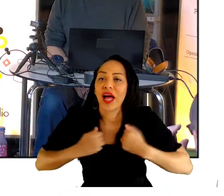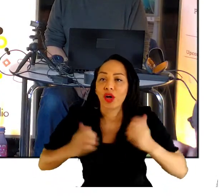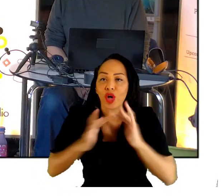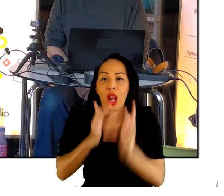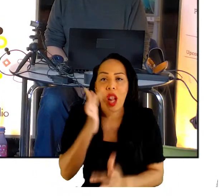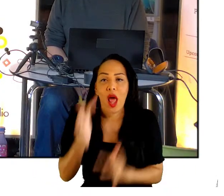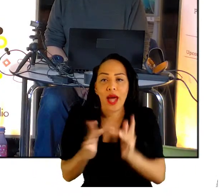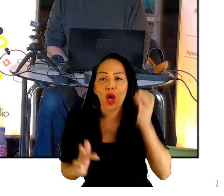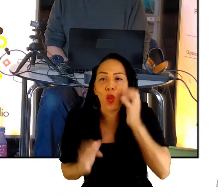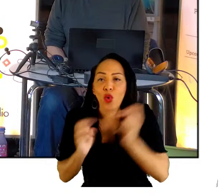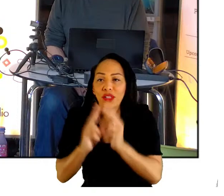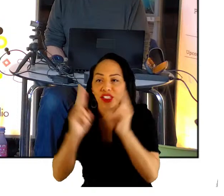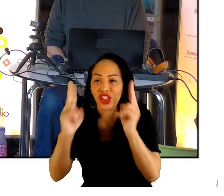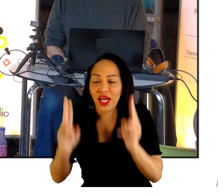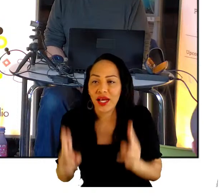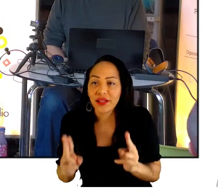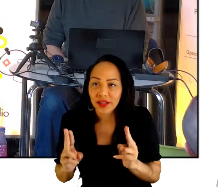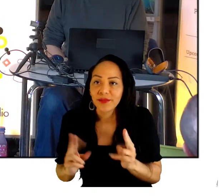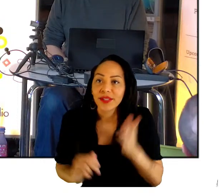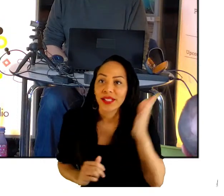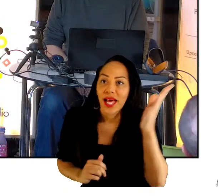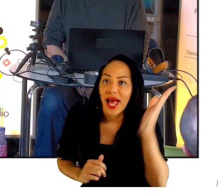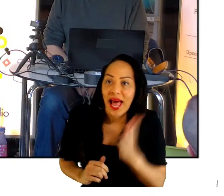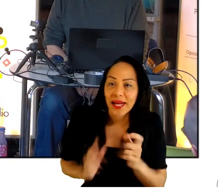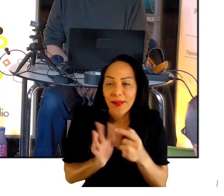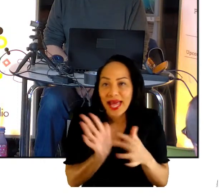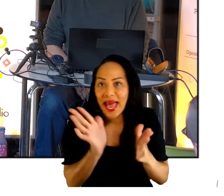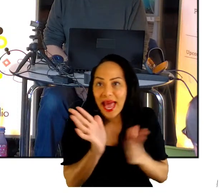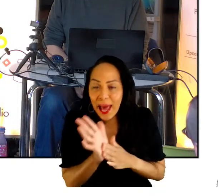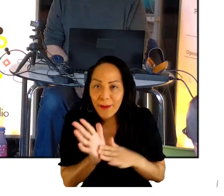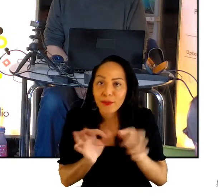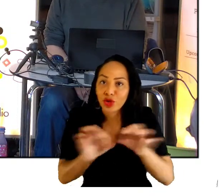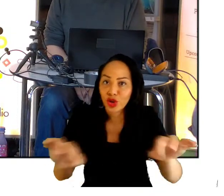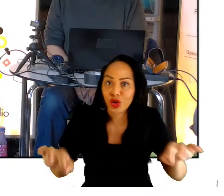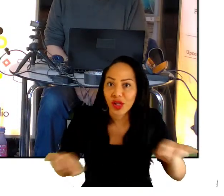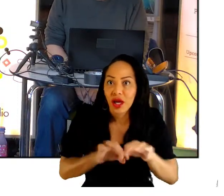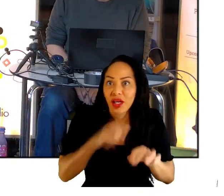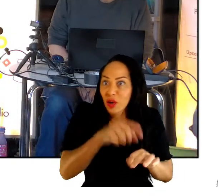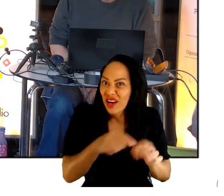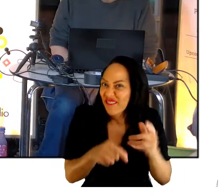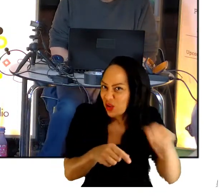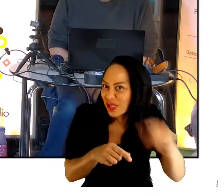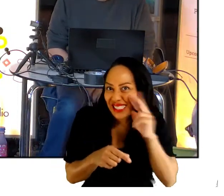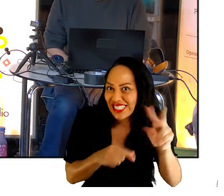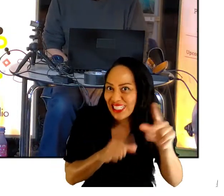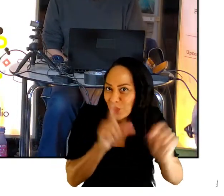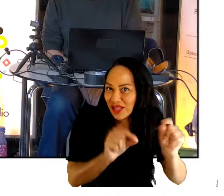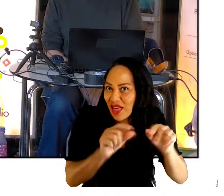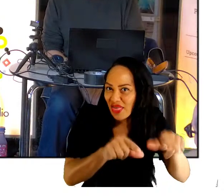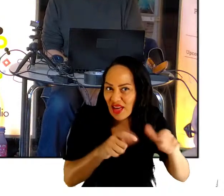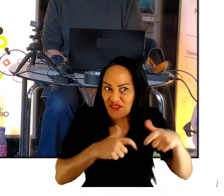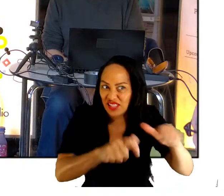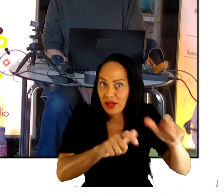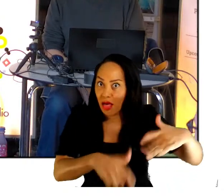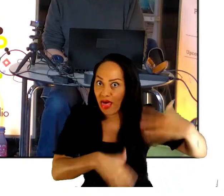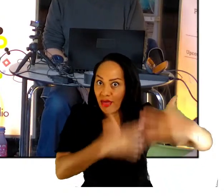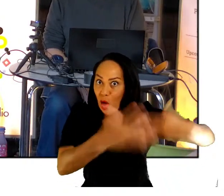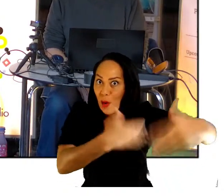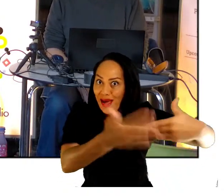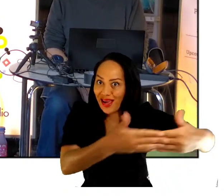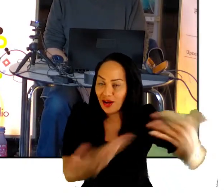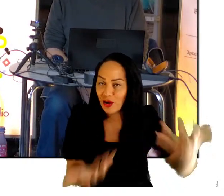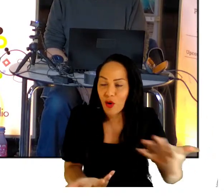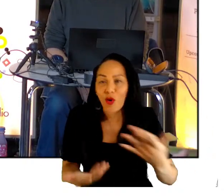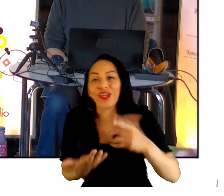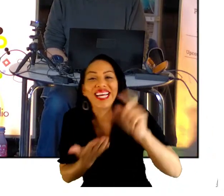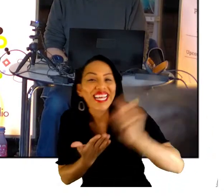watershed.co.uk/studio, at PM Studio UK on Twitter for as long as Twitter continues to exist, at Pervasive Media Studio on Instagram. I'm told